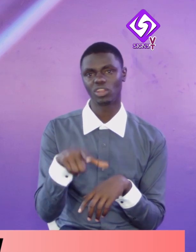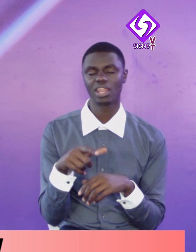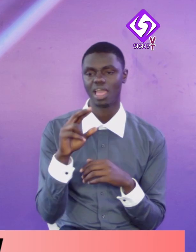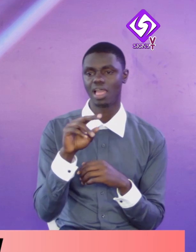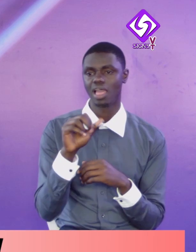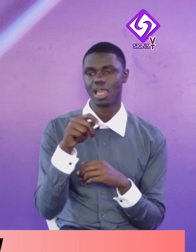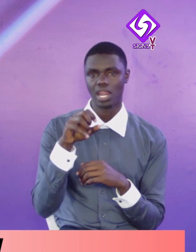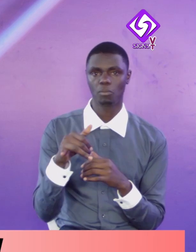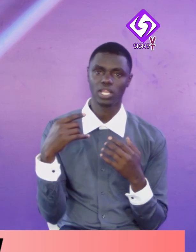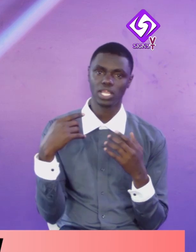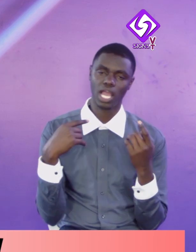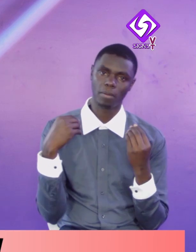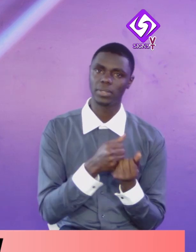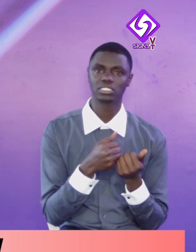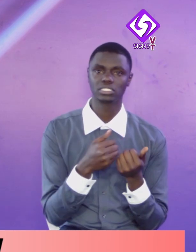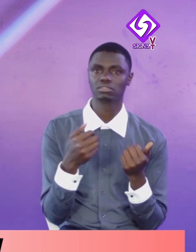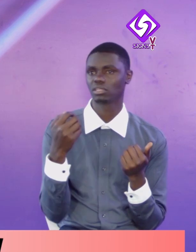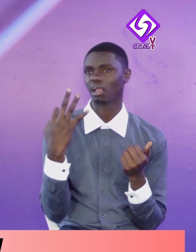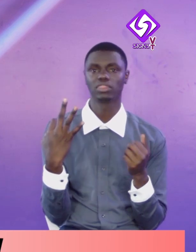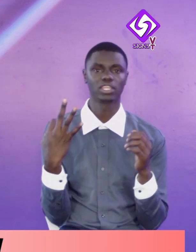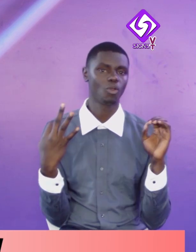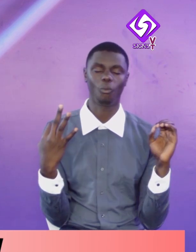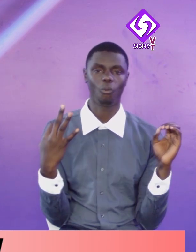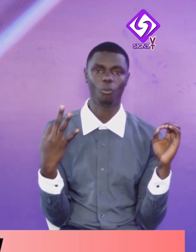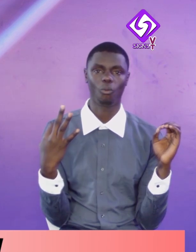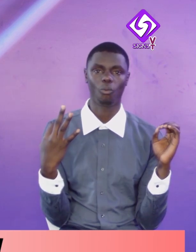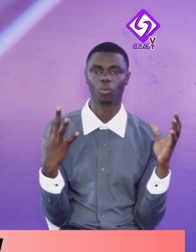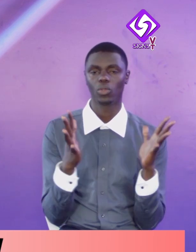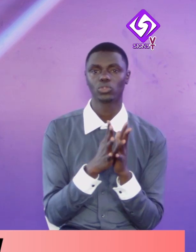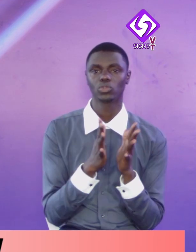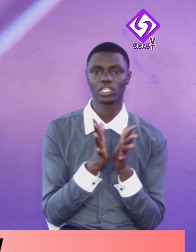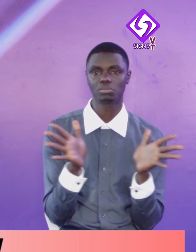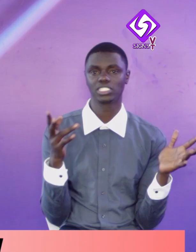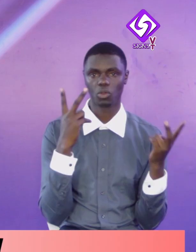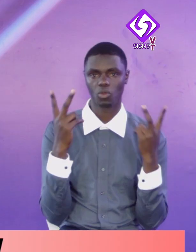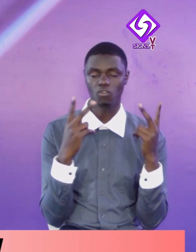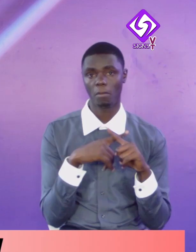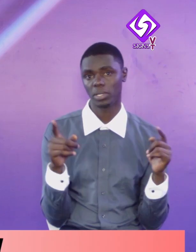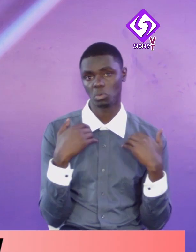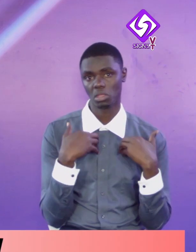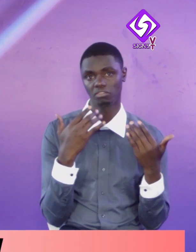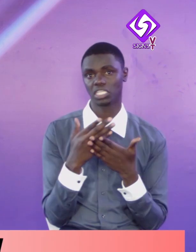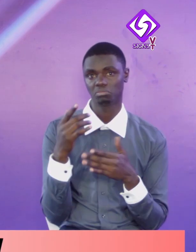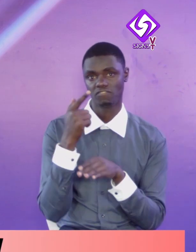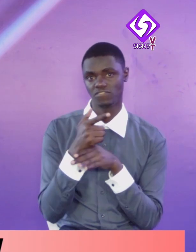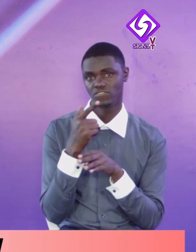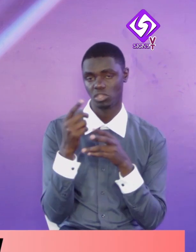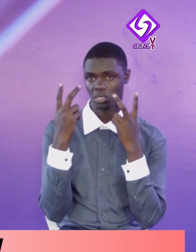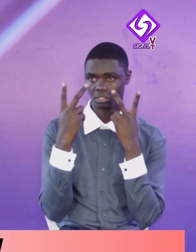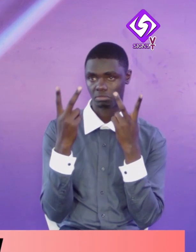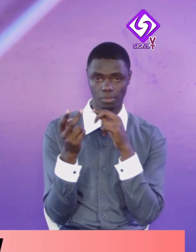more than 3 goals. So that is my general view. But here we have some highlights. Yeah.